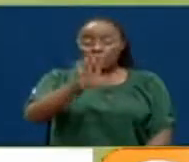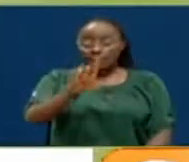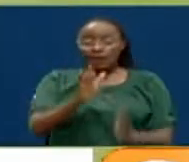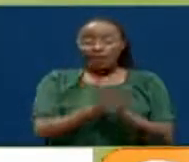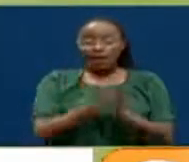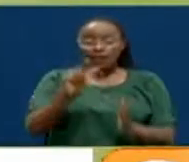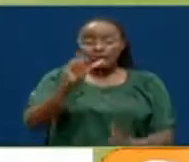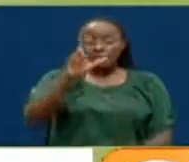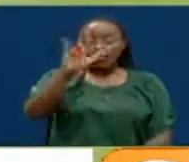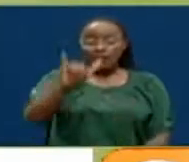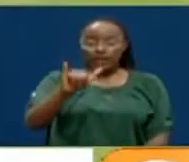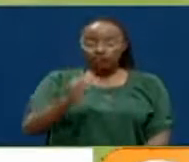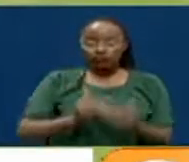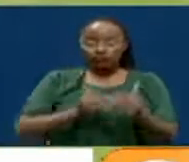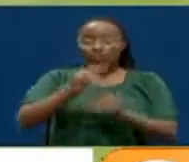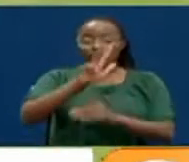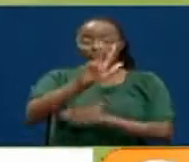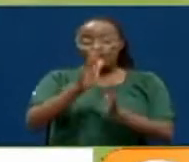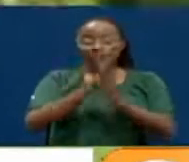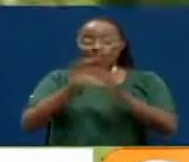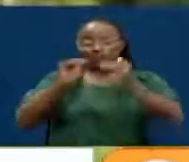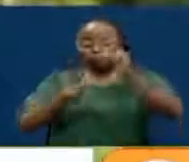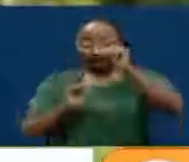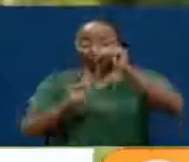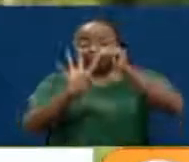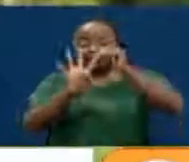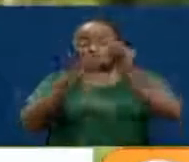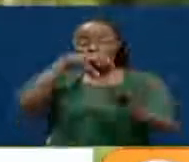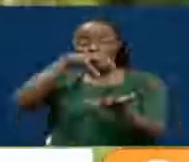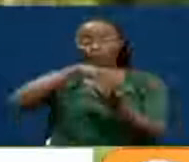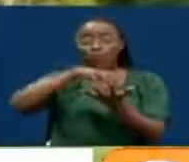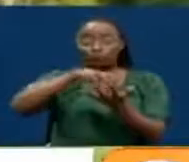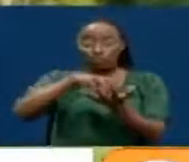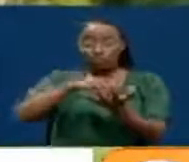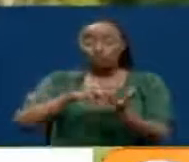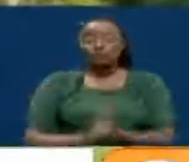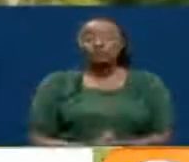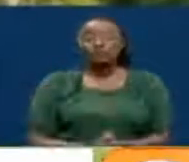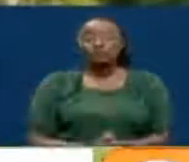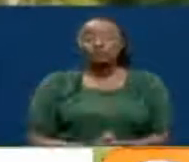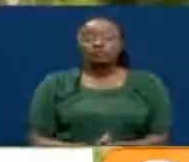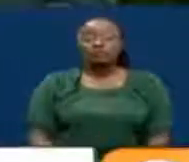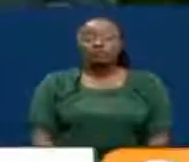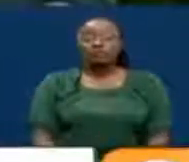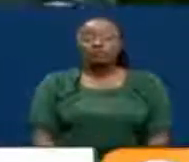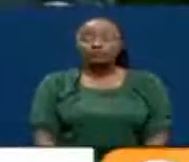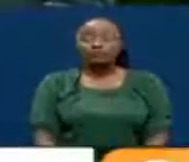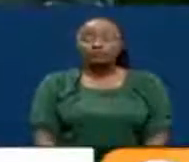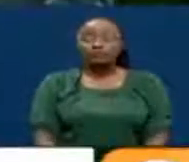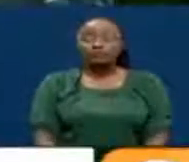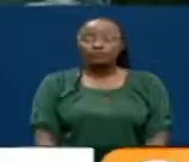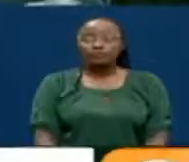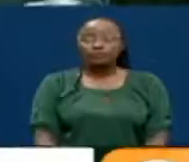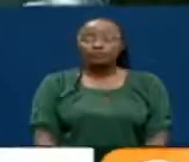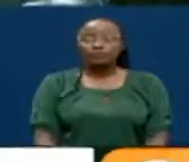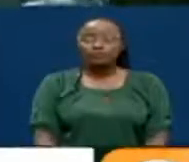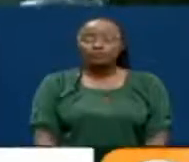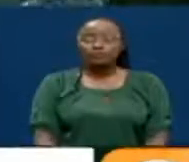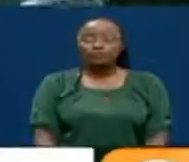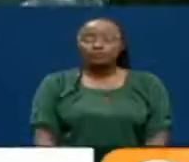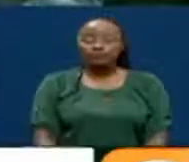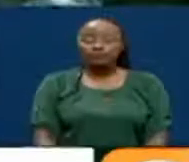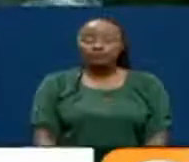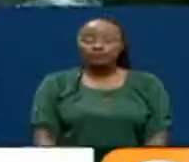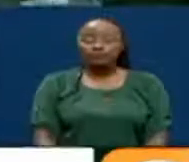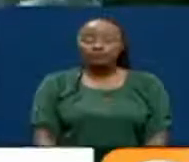Greg Snow following in third and fourth positions, respectively.